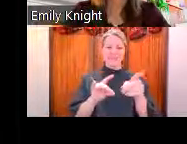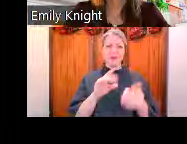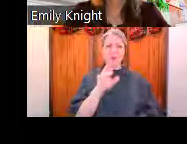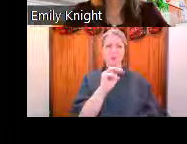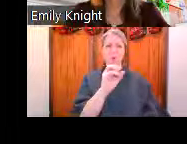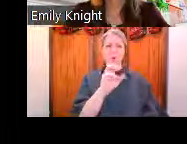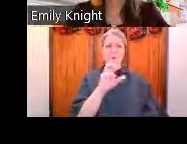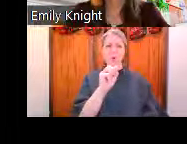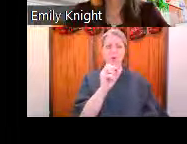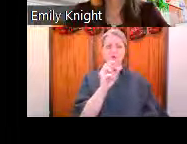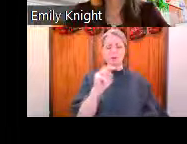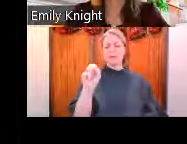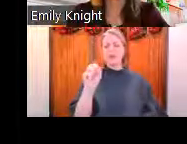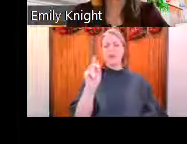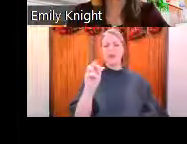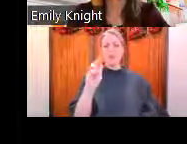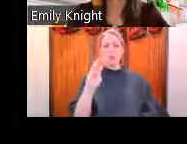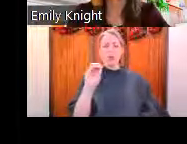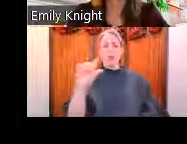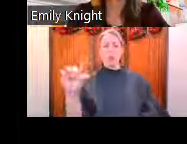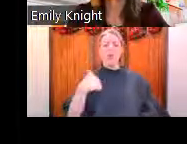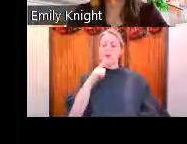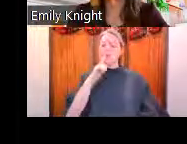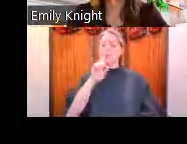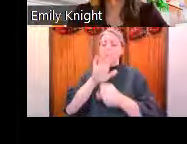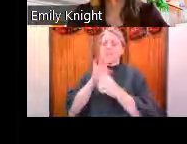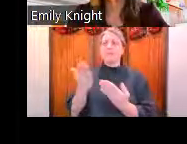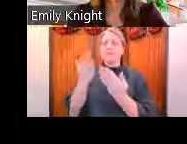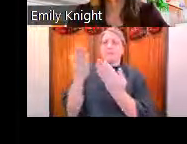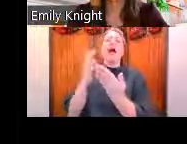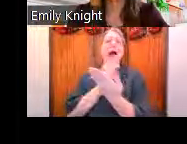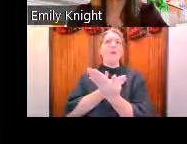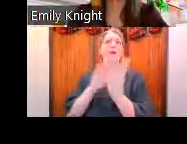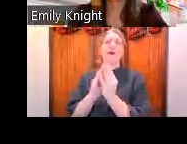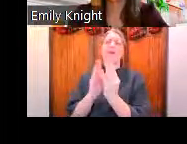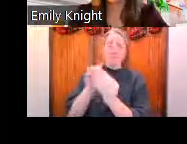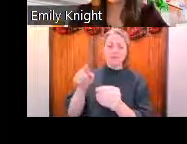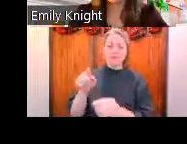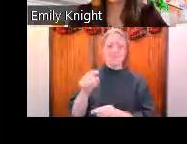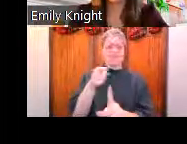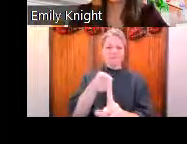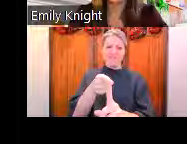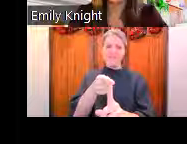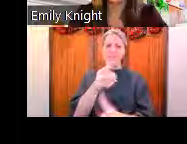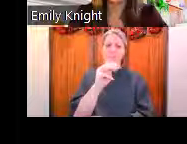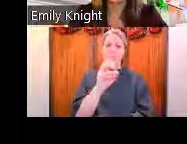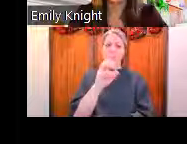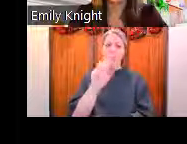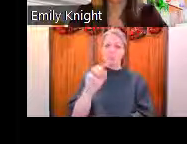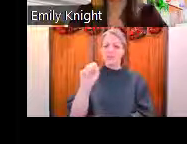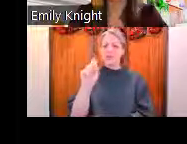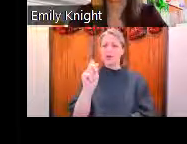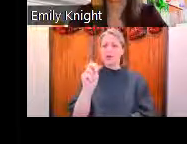So again, as always, we want to dedicate our conference to Mr. Morton Skirboll, who